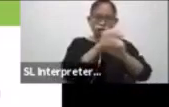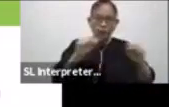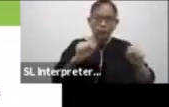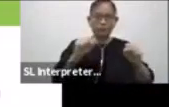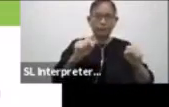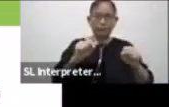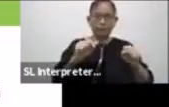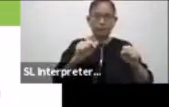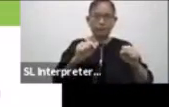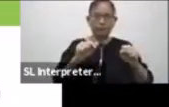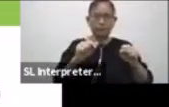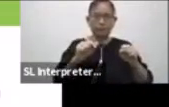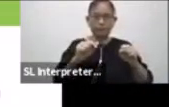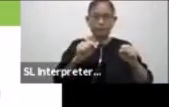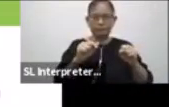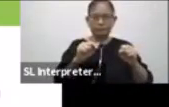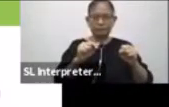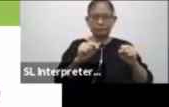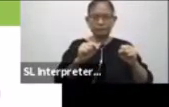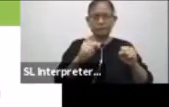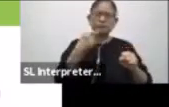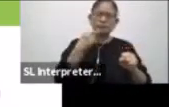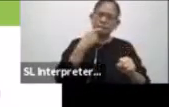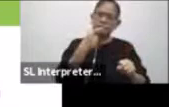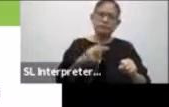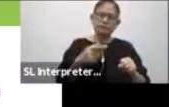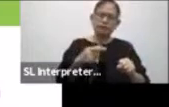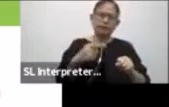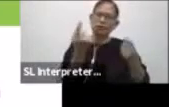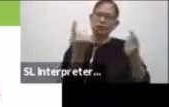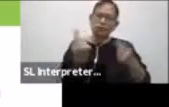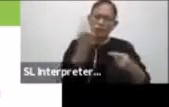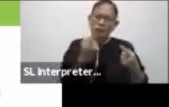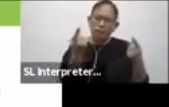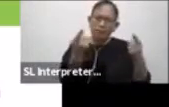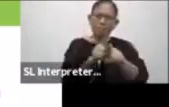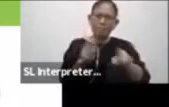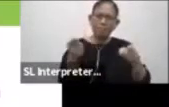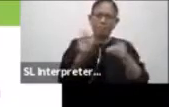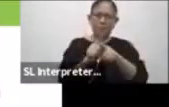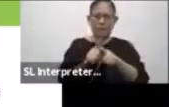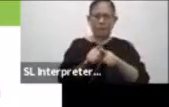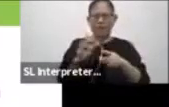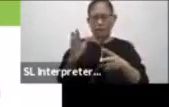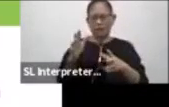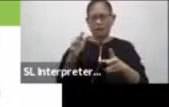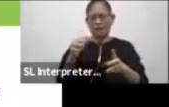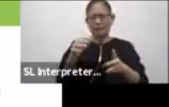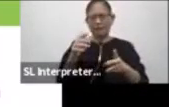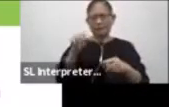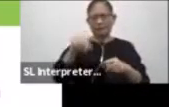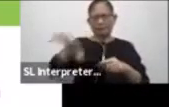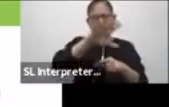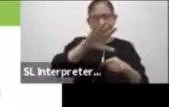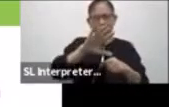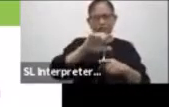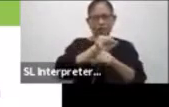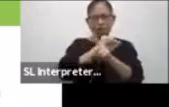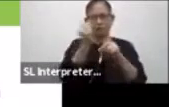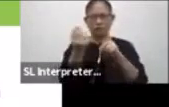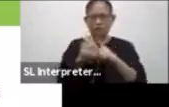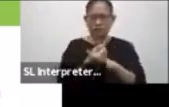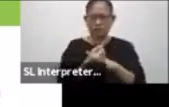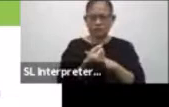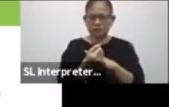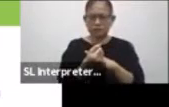many of the literature says that it's the most common and quite prevalent form of masochism in Indian society. And it is